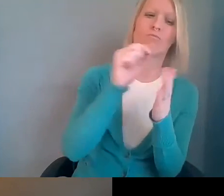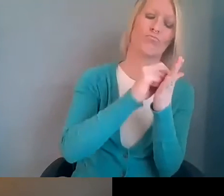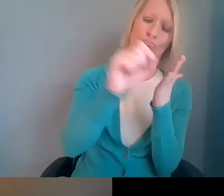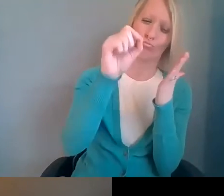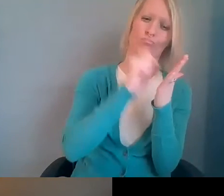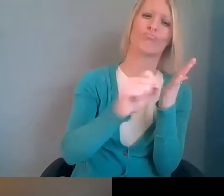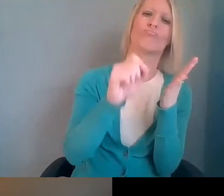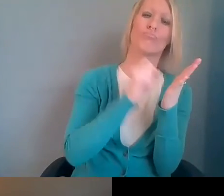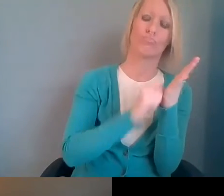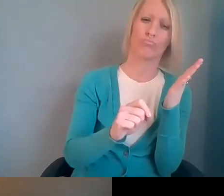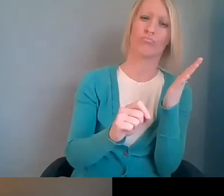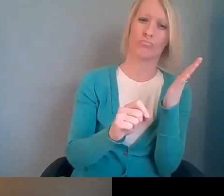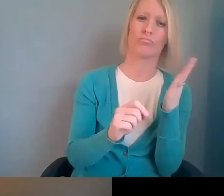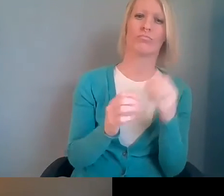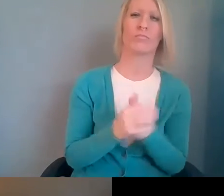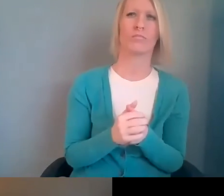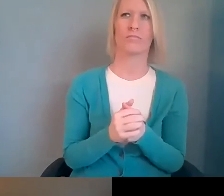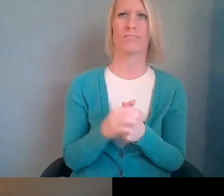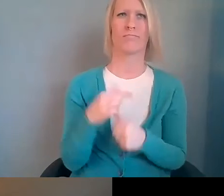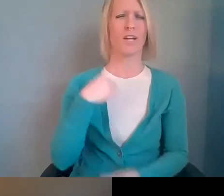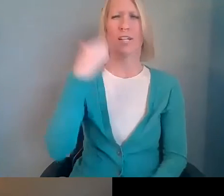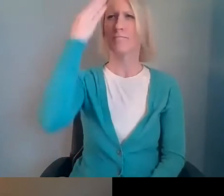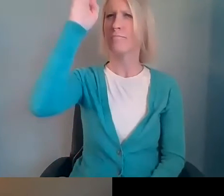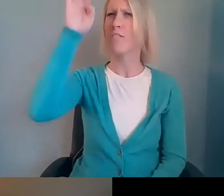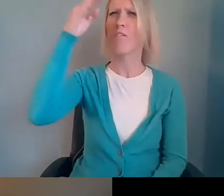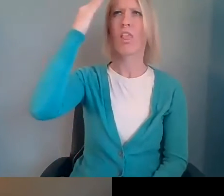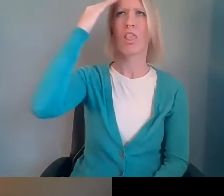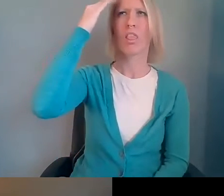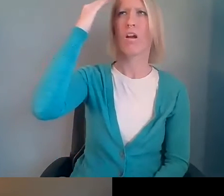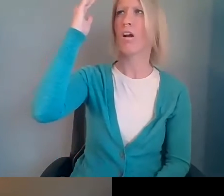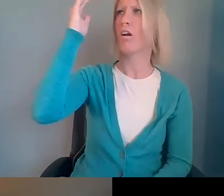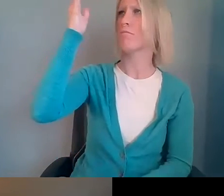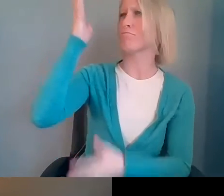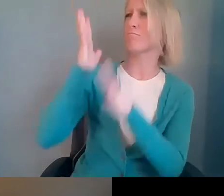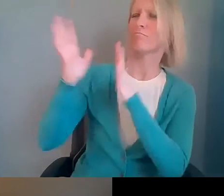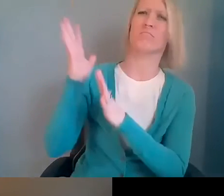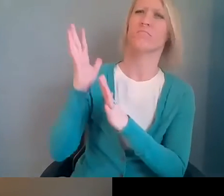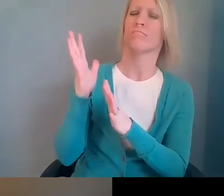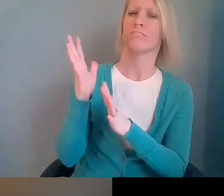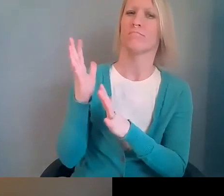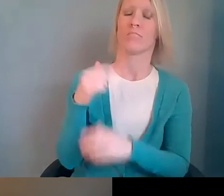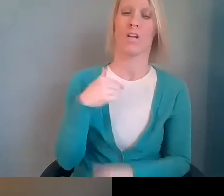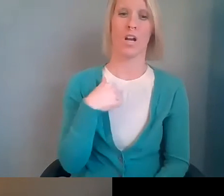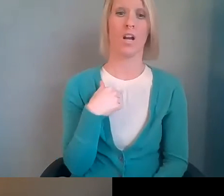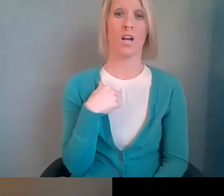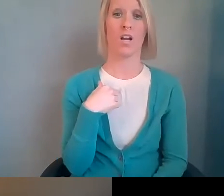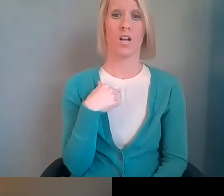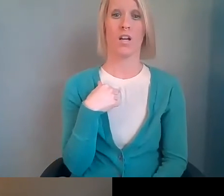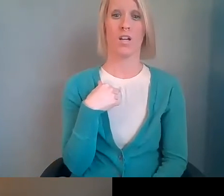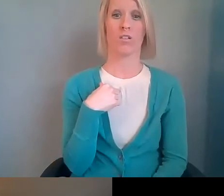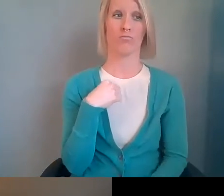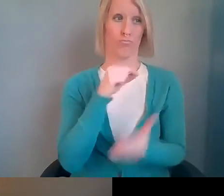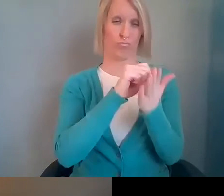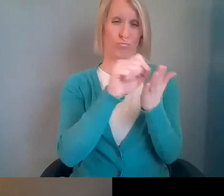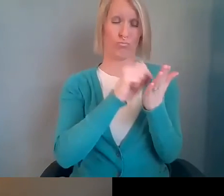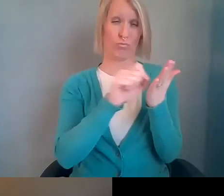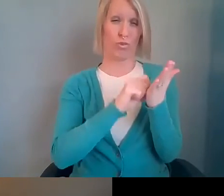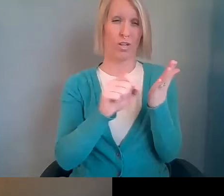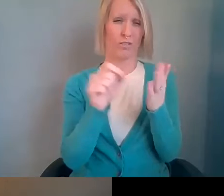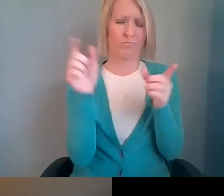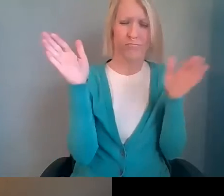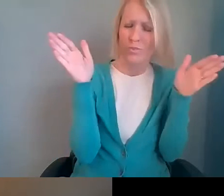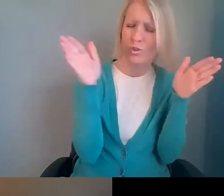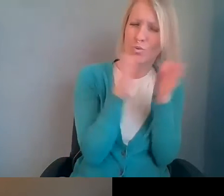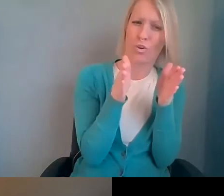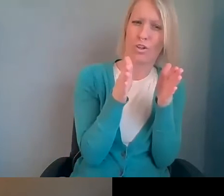because I actually do write in very short, concise lines. I don't write in